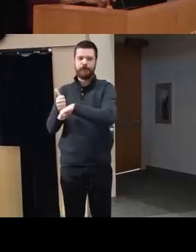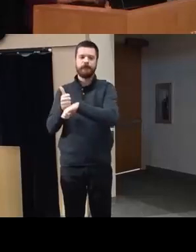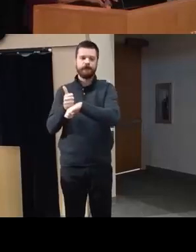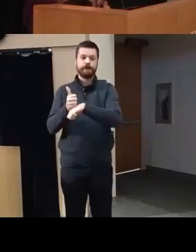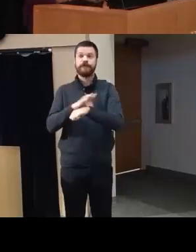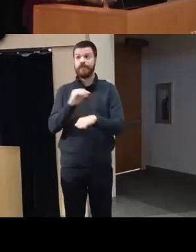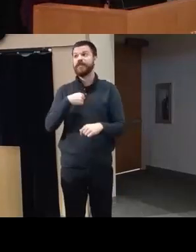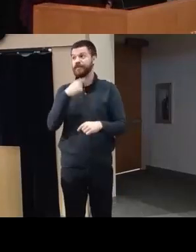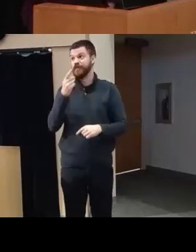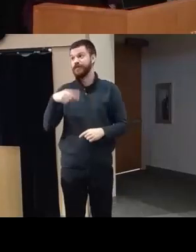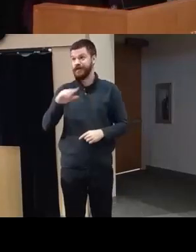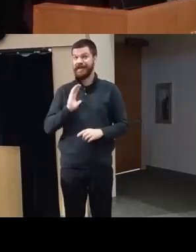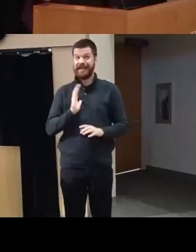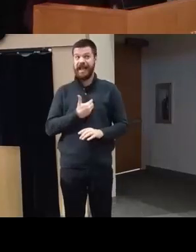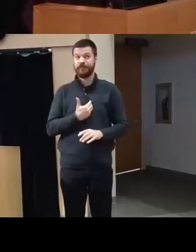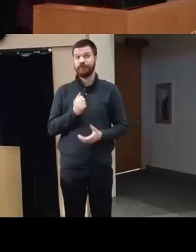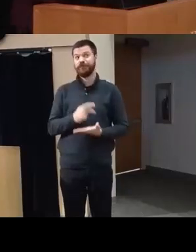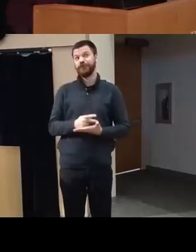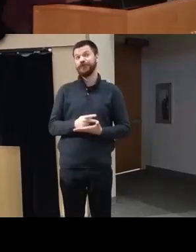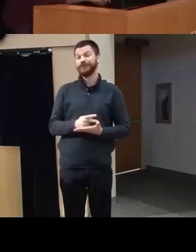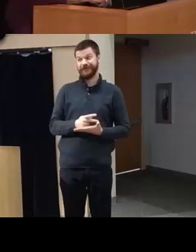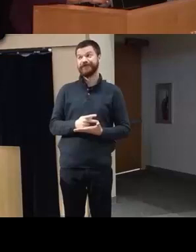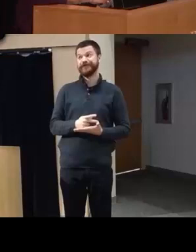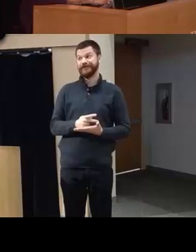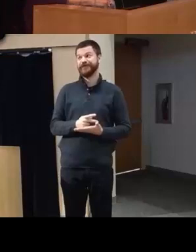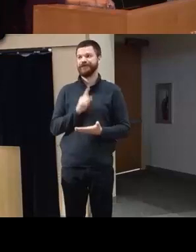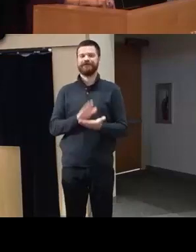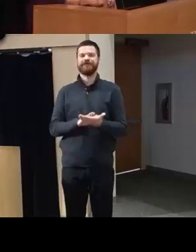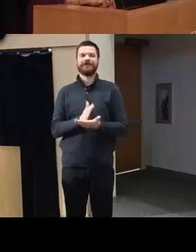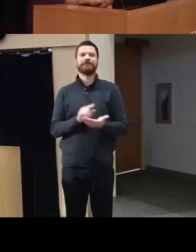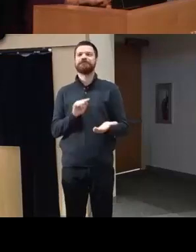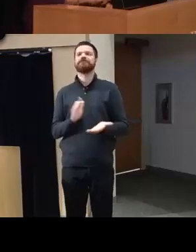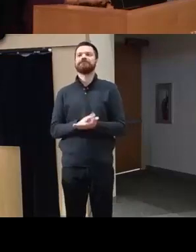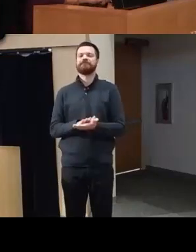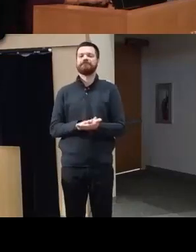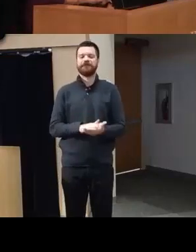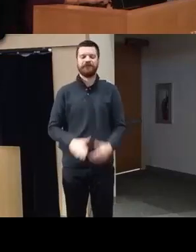And did I tell you we got ours approved? Yes.